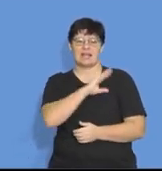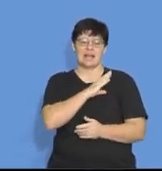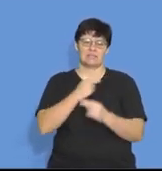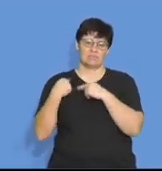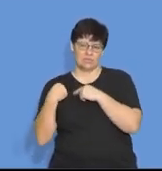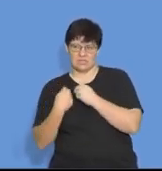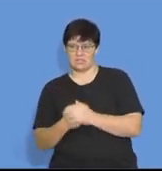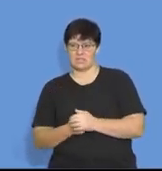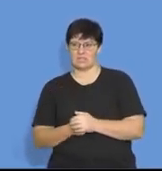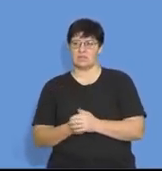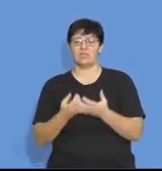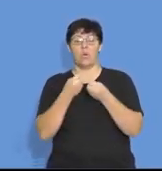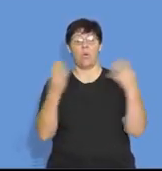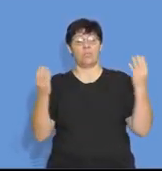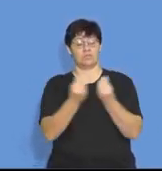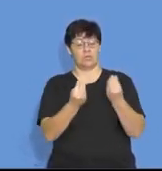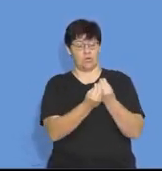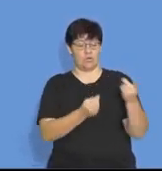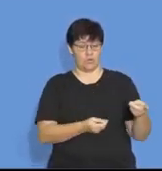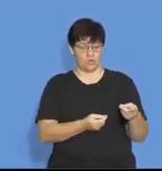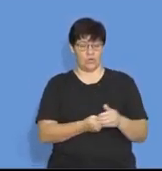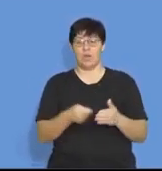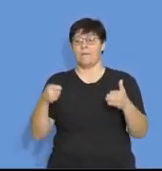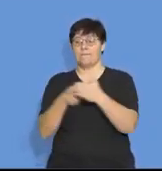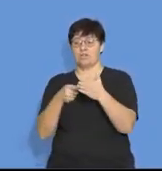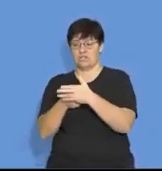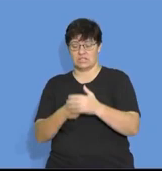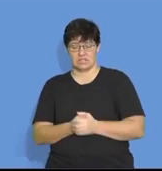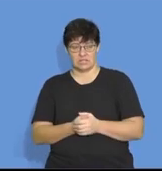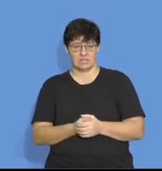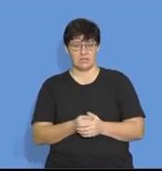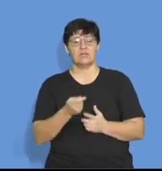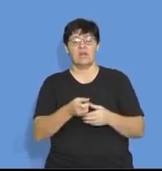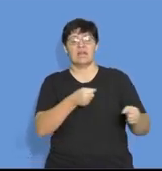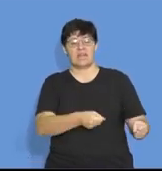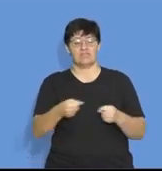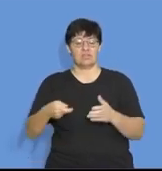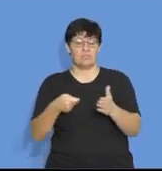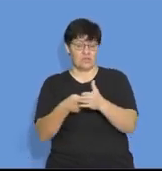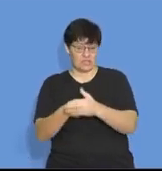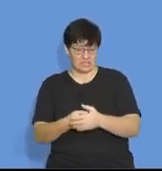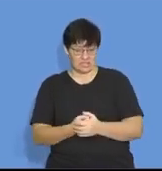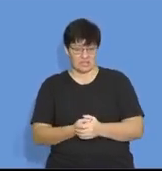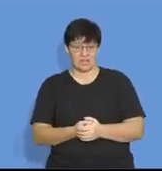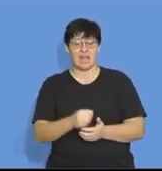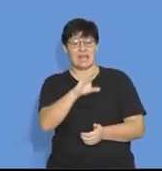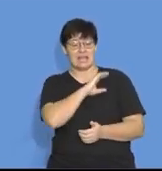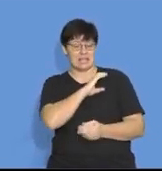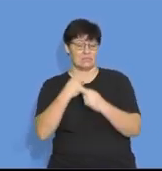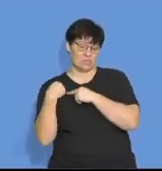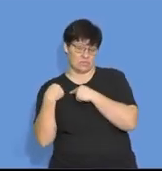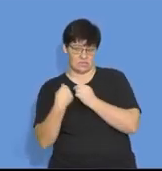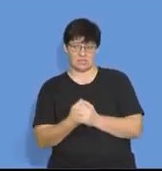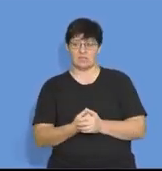duties. There's my opening stock. There's my purchases. There's my carriage on purchases, customs duties,